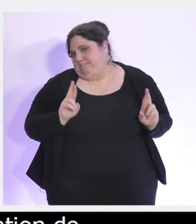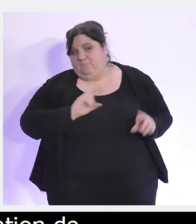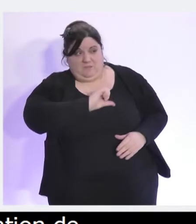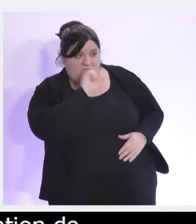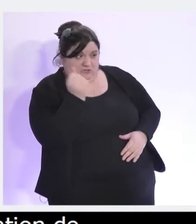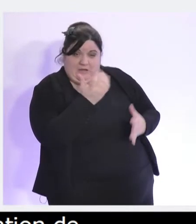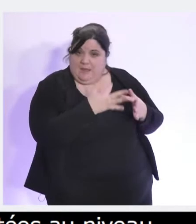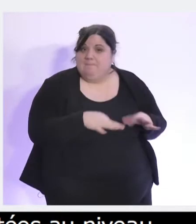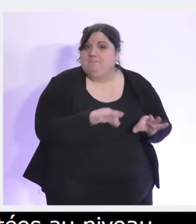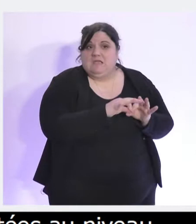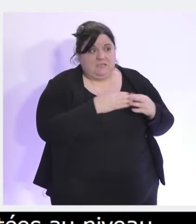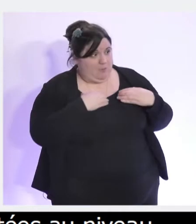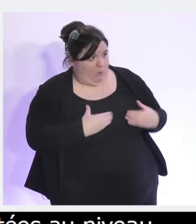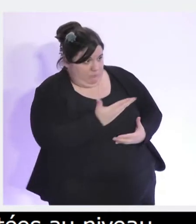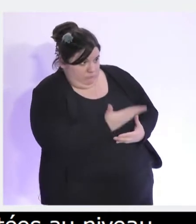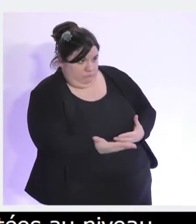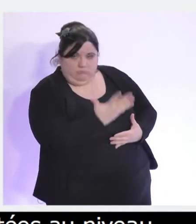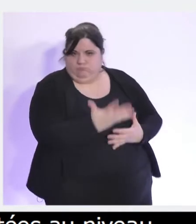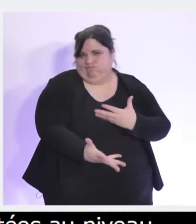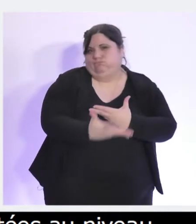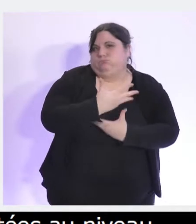a union of equality. I thank you.